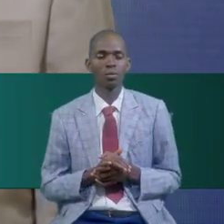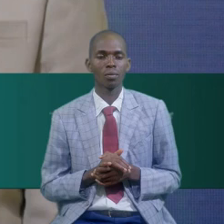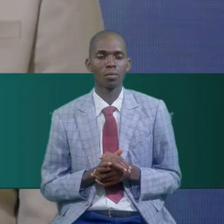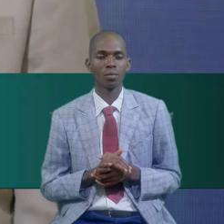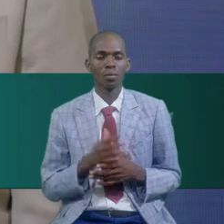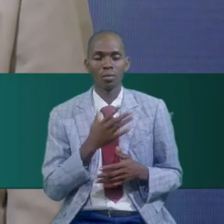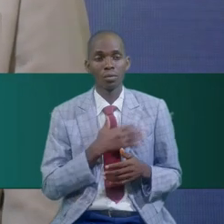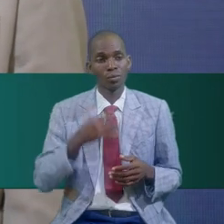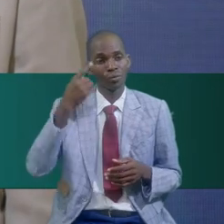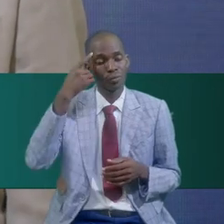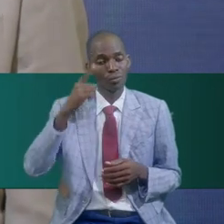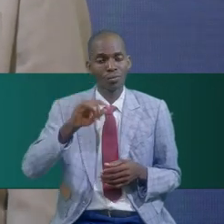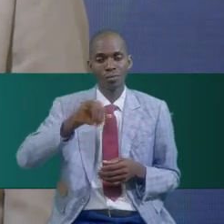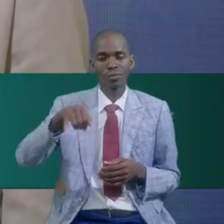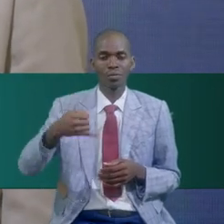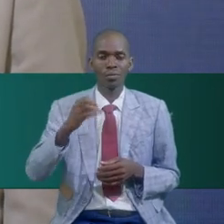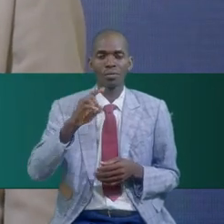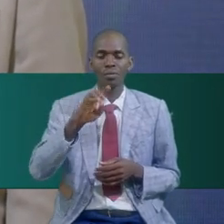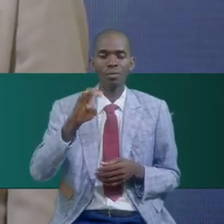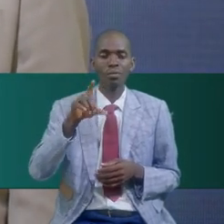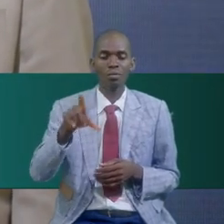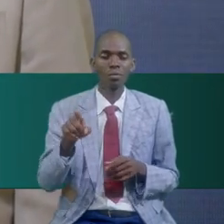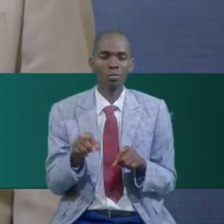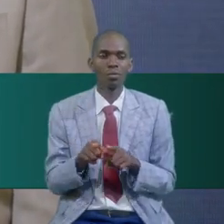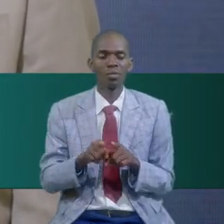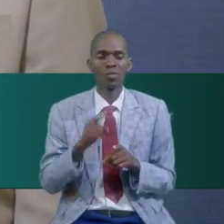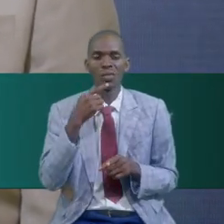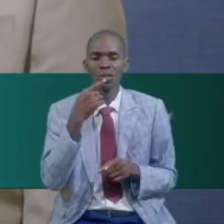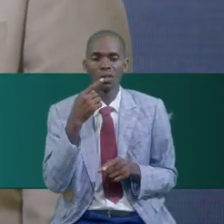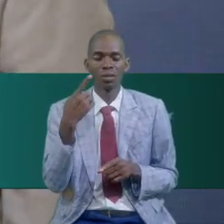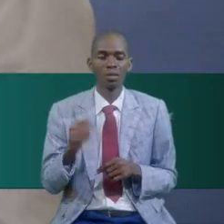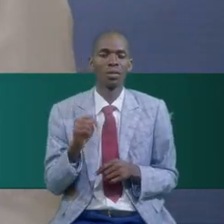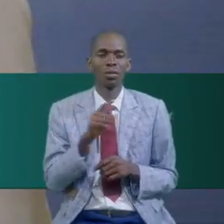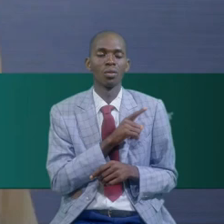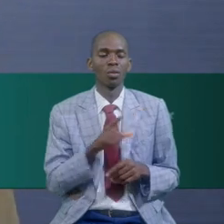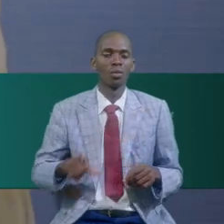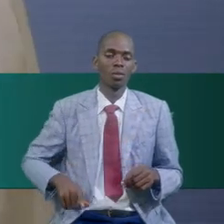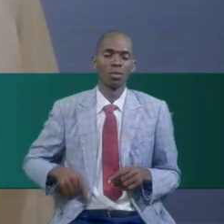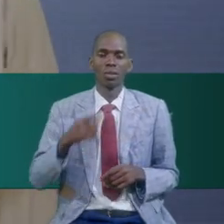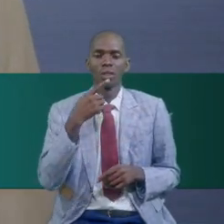Jezebel also spake the Lord, saying, now,